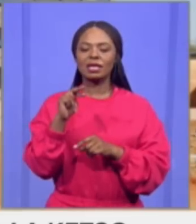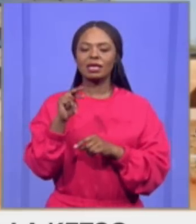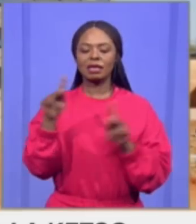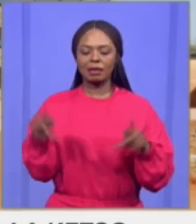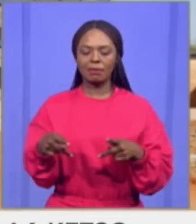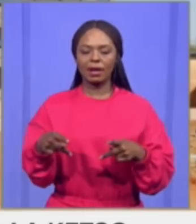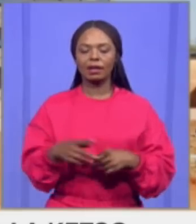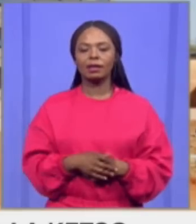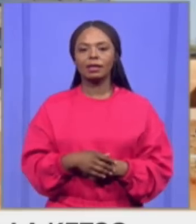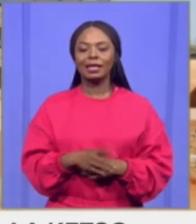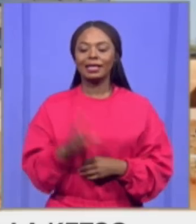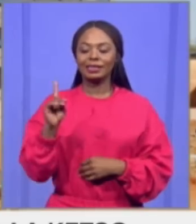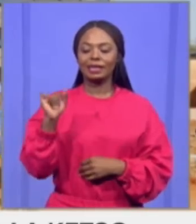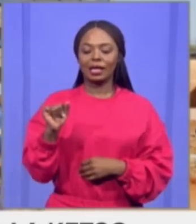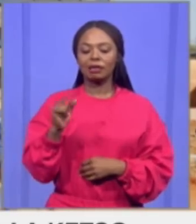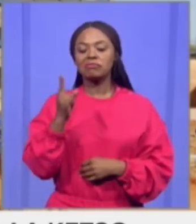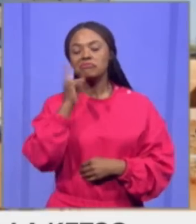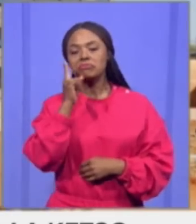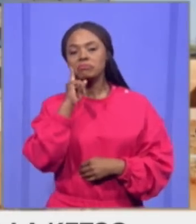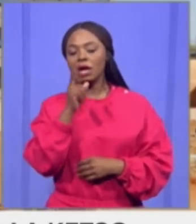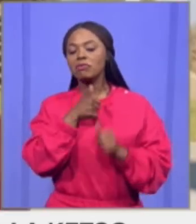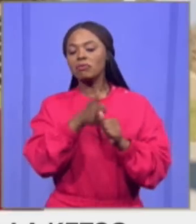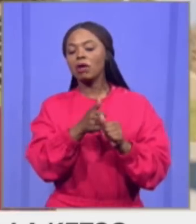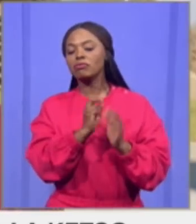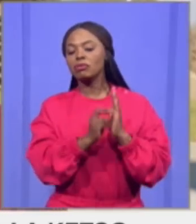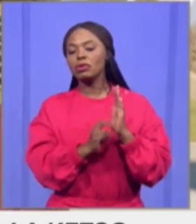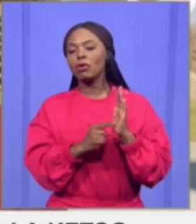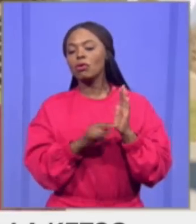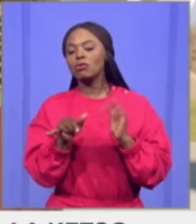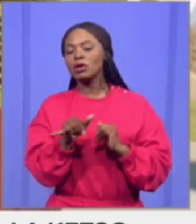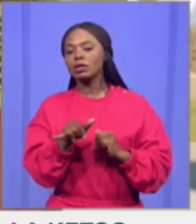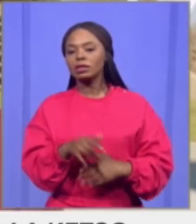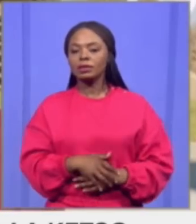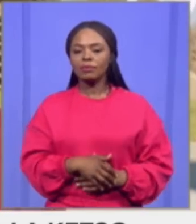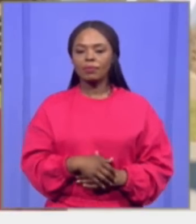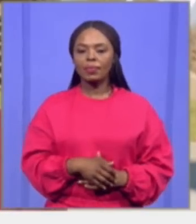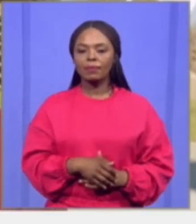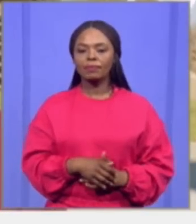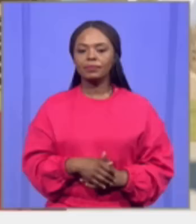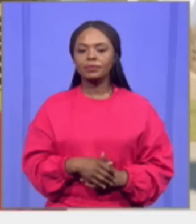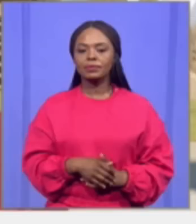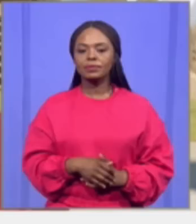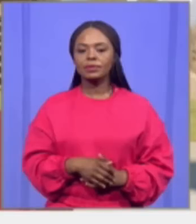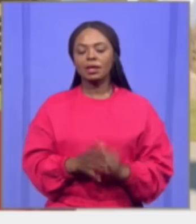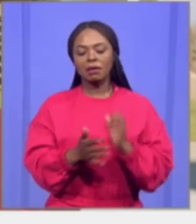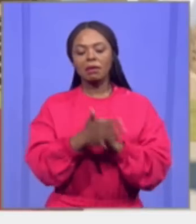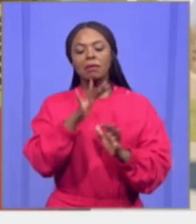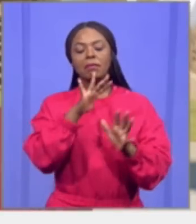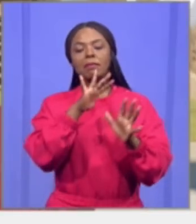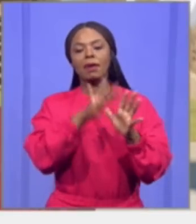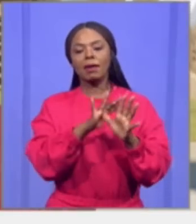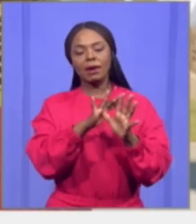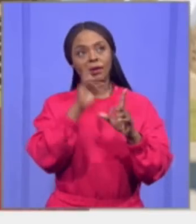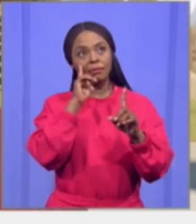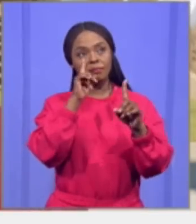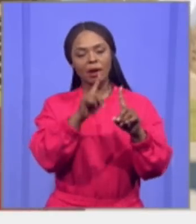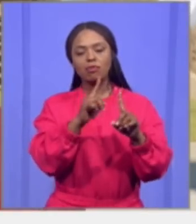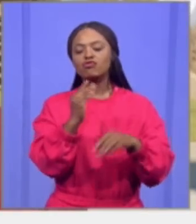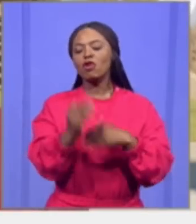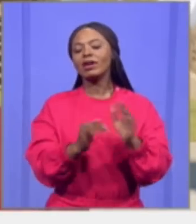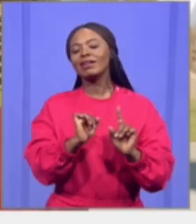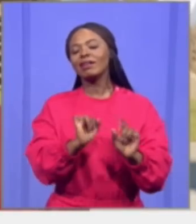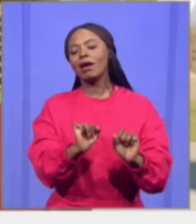o tla beha leihlo metjha e tla latehwa ka hong. Our primary aim would be to oversee that process,